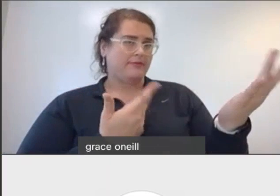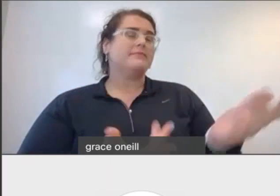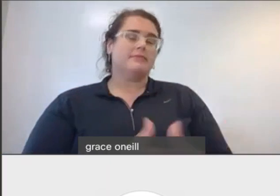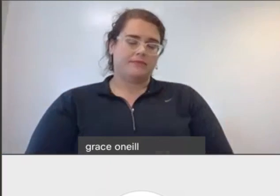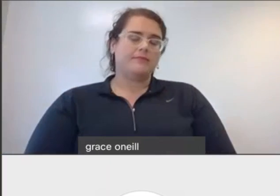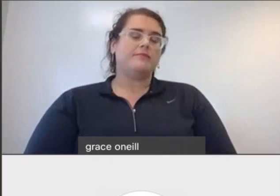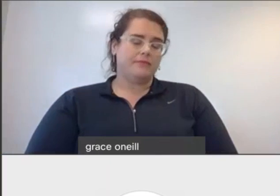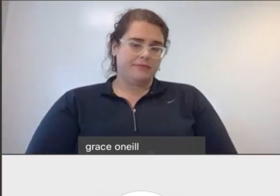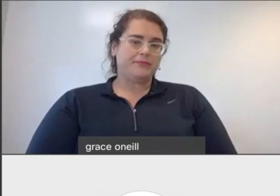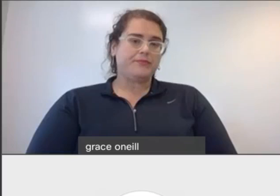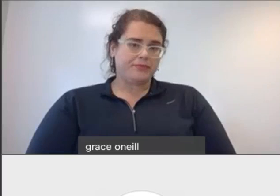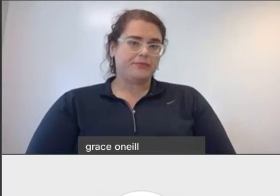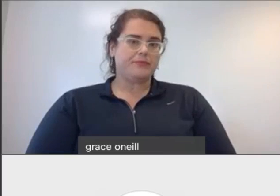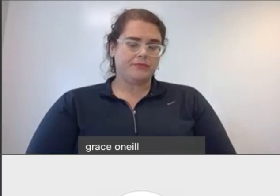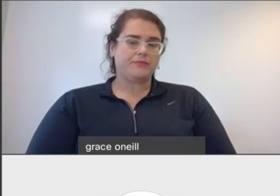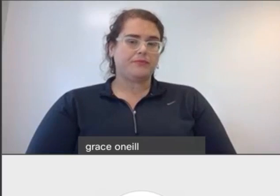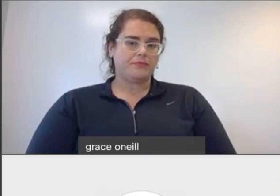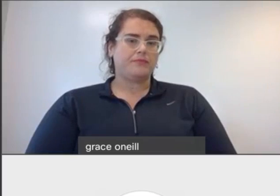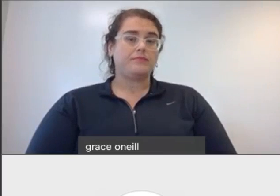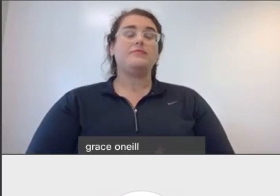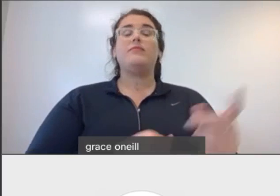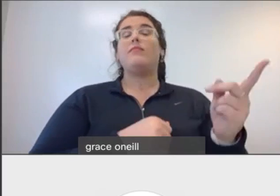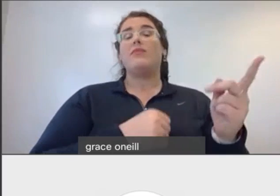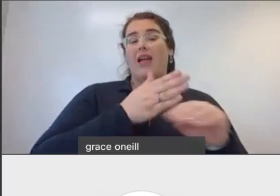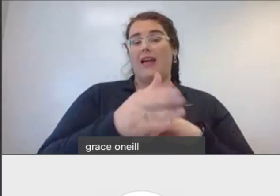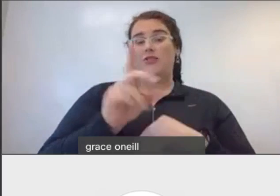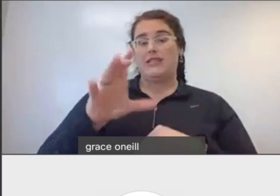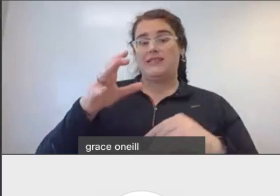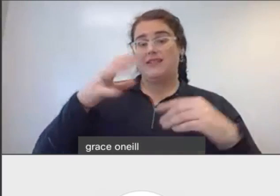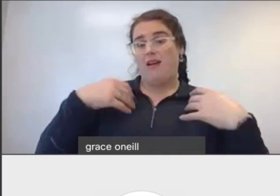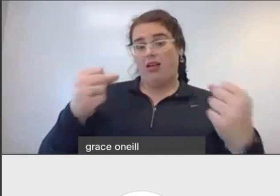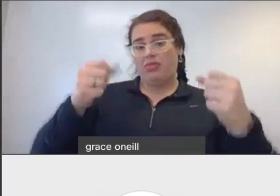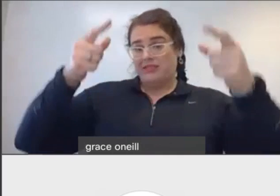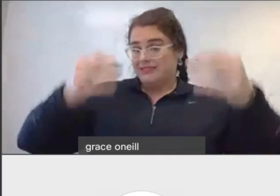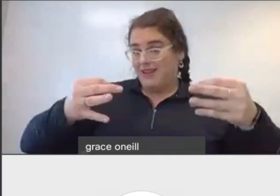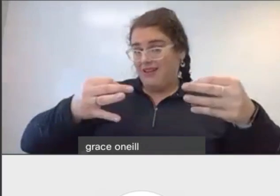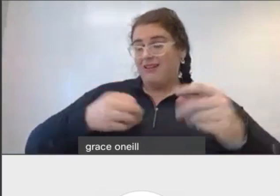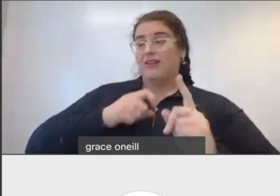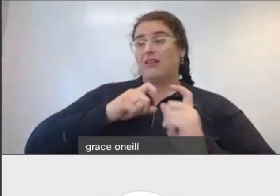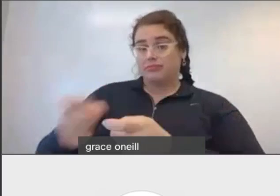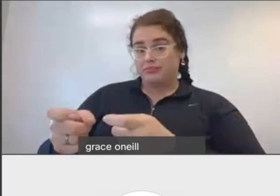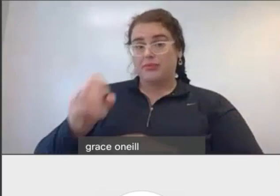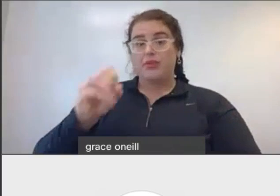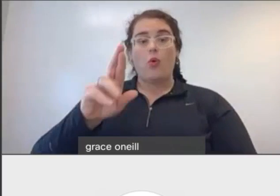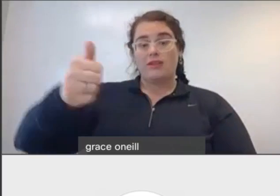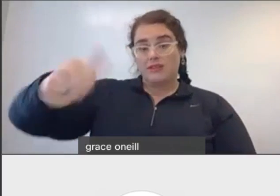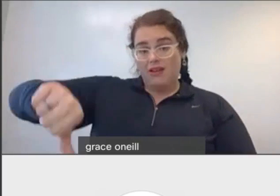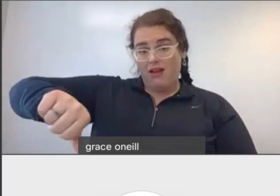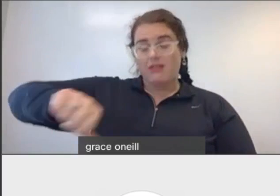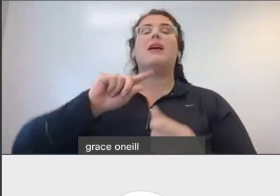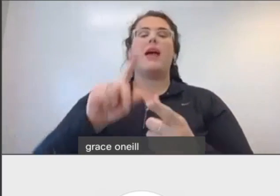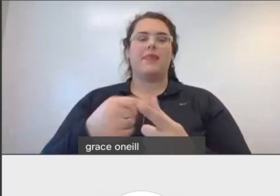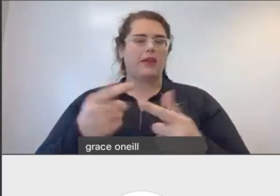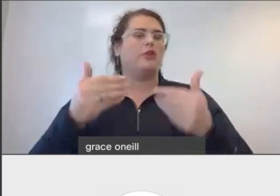been either granted or denied, you then proceed accordingly.